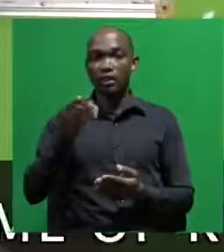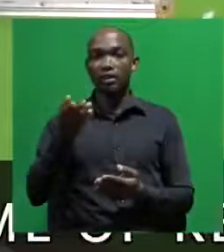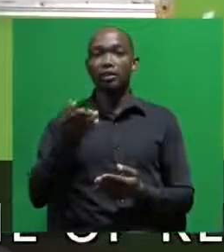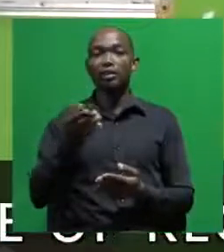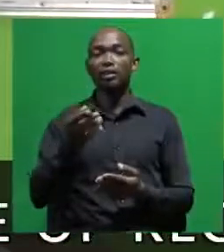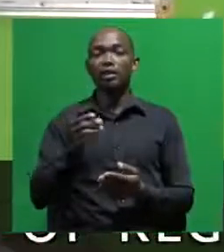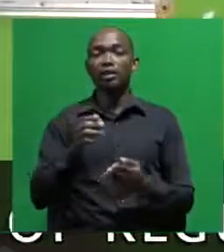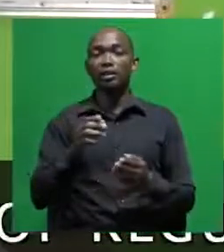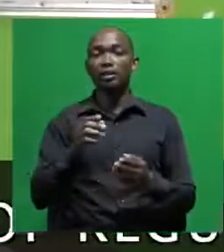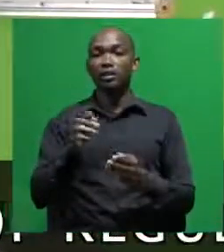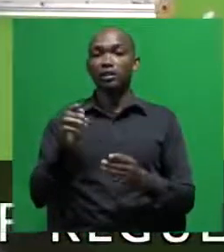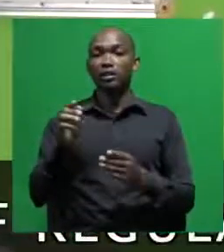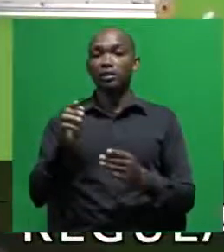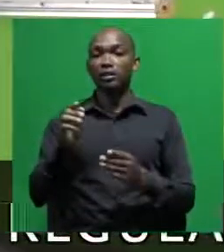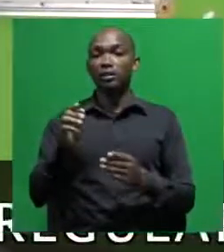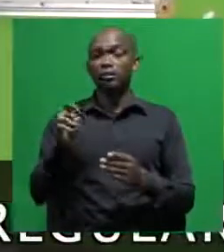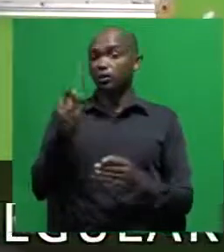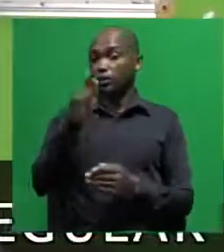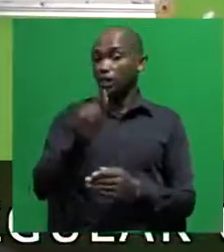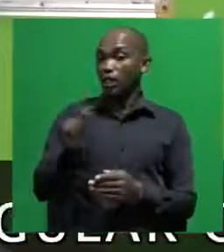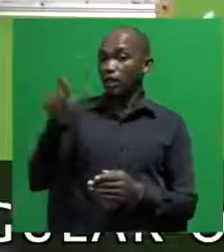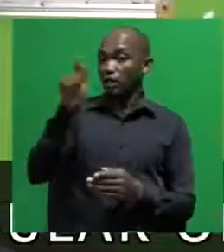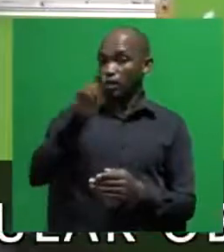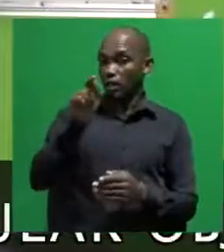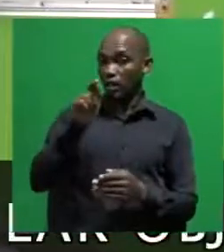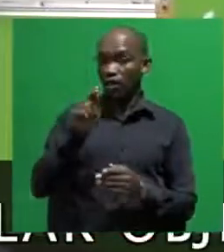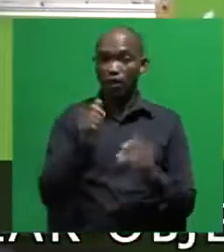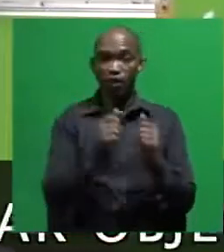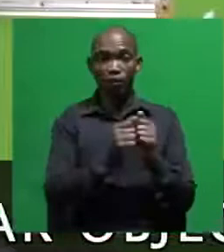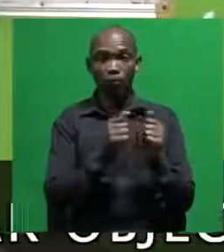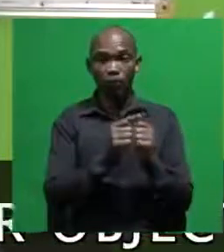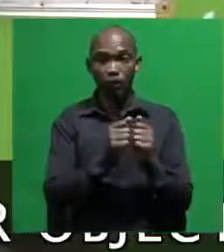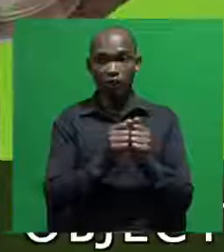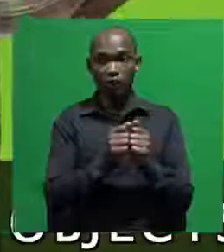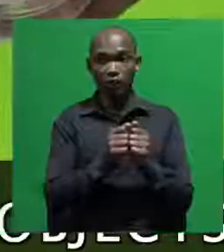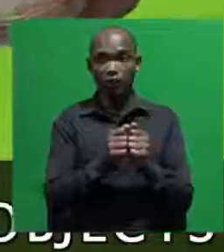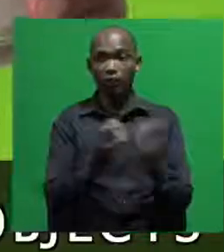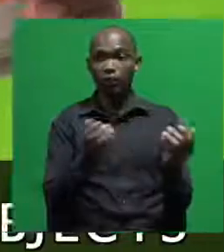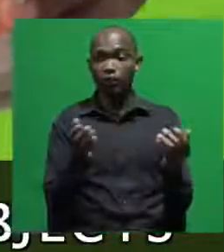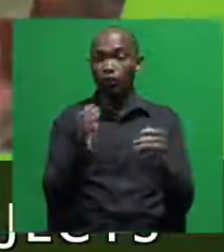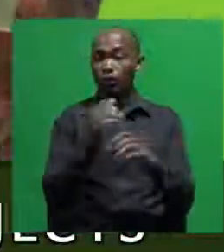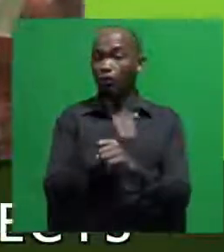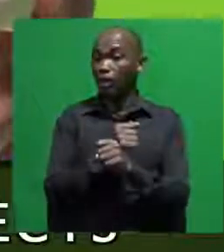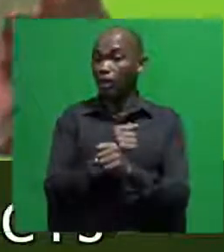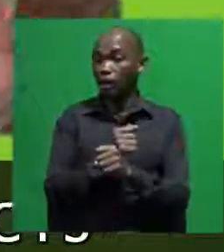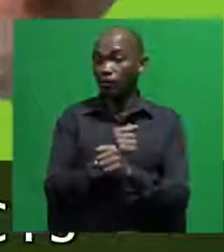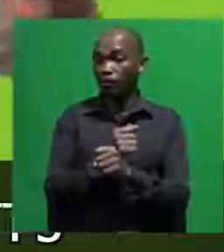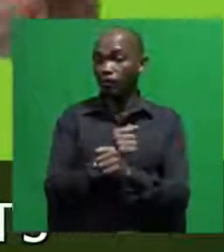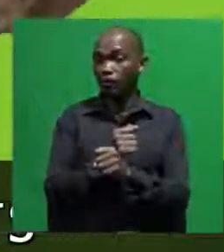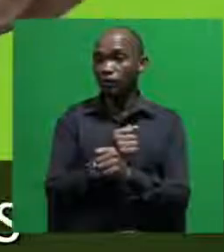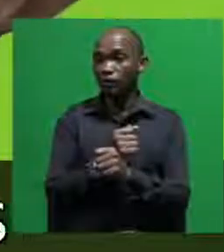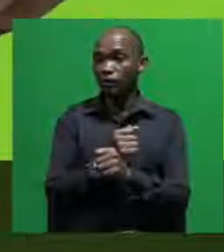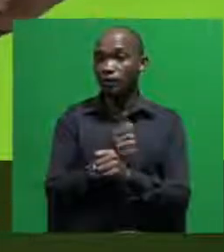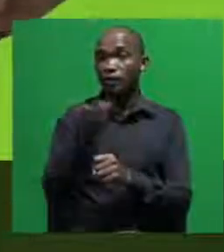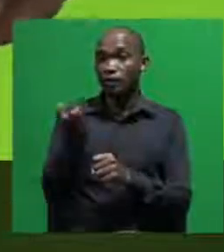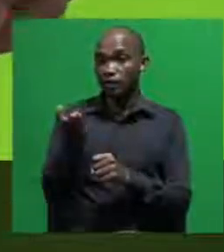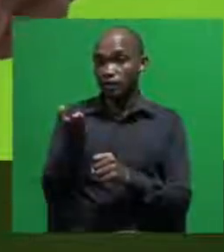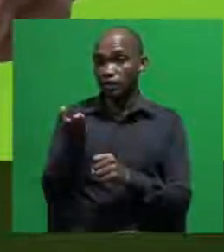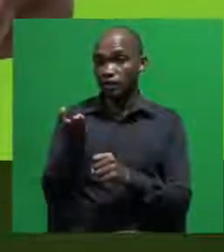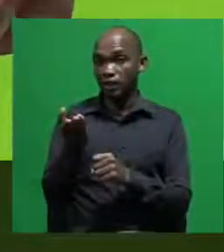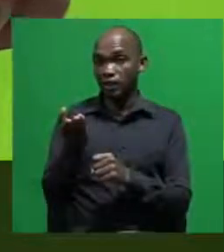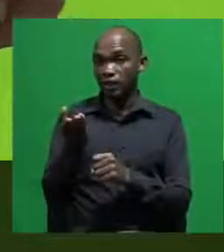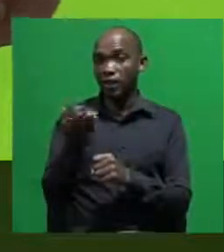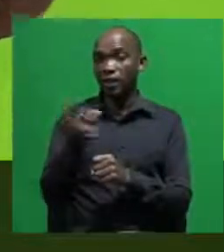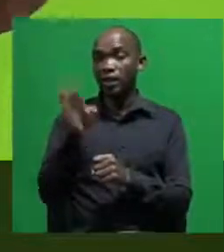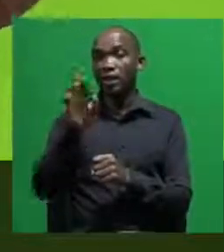a cylindrical object like this. So in this way, what we have, is this the